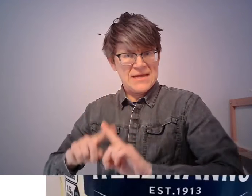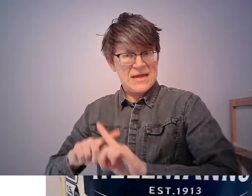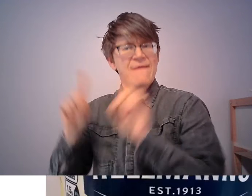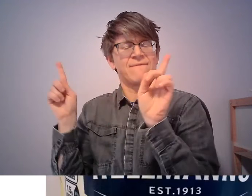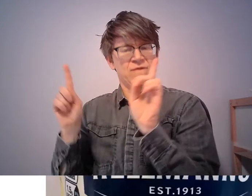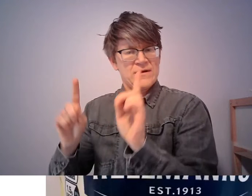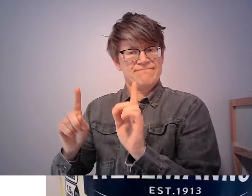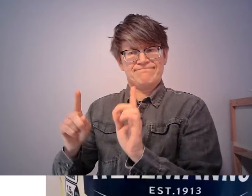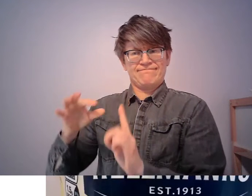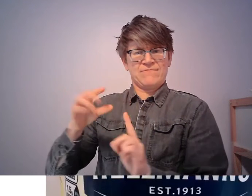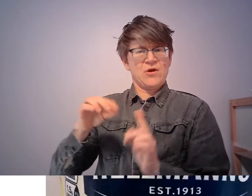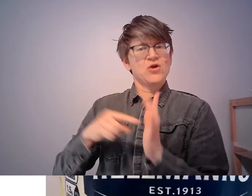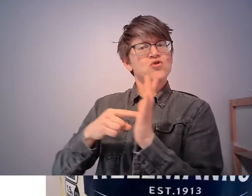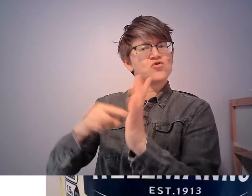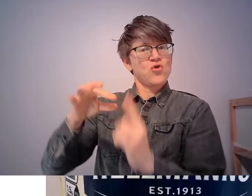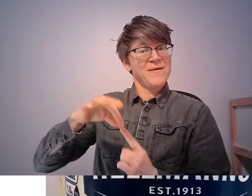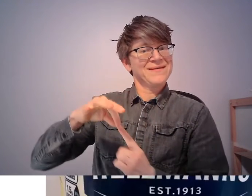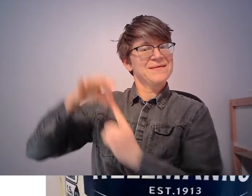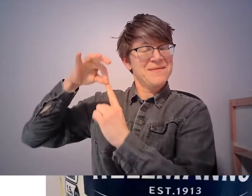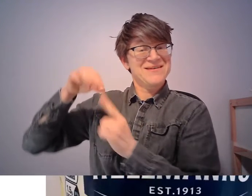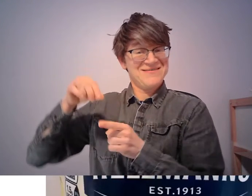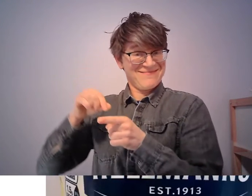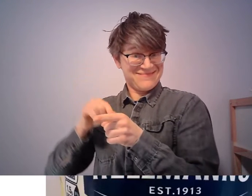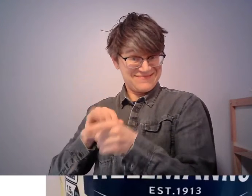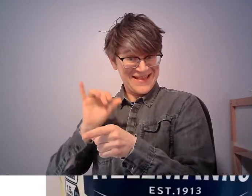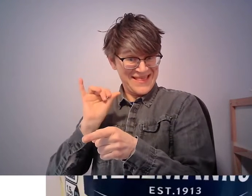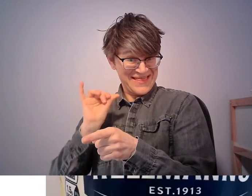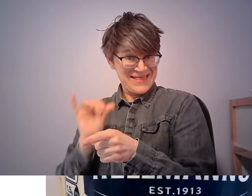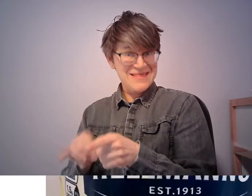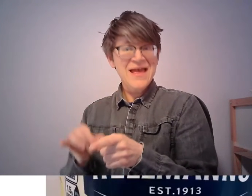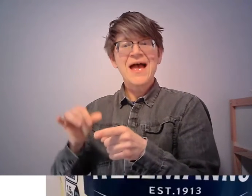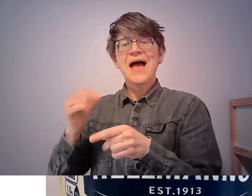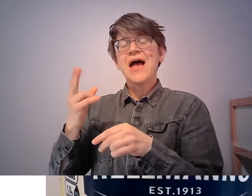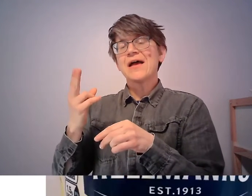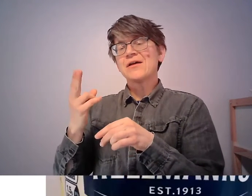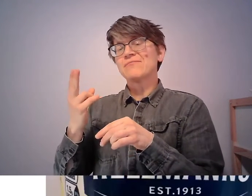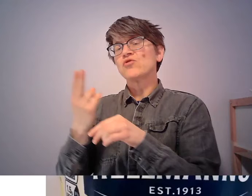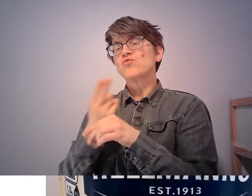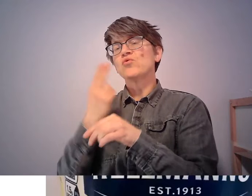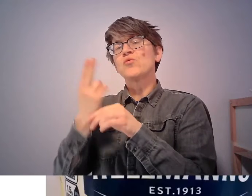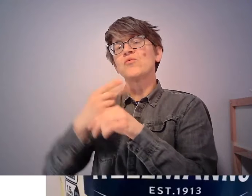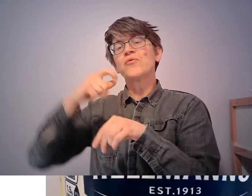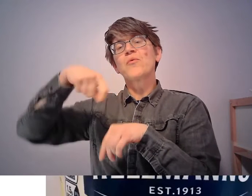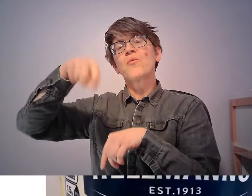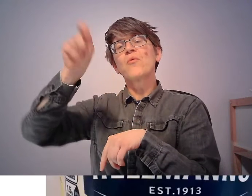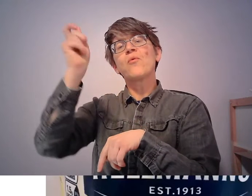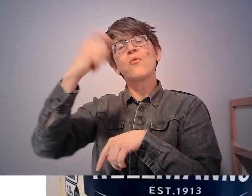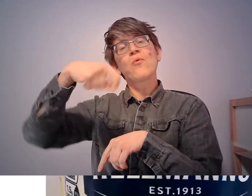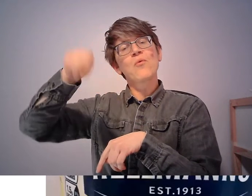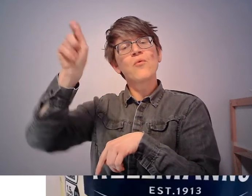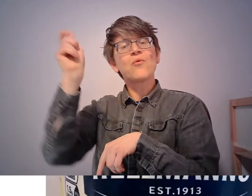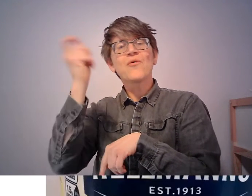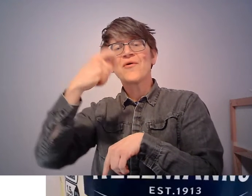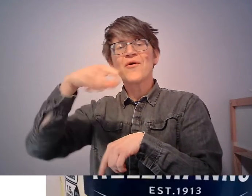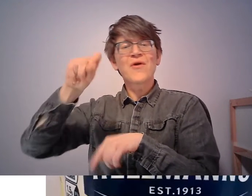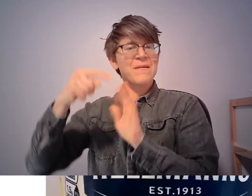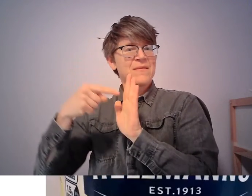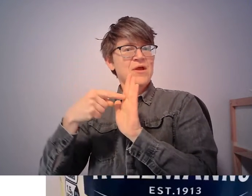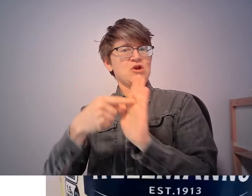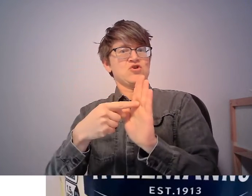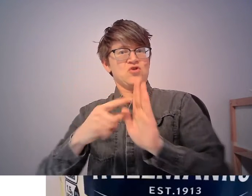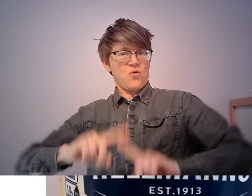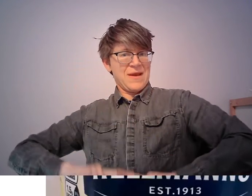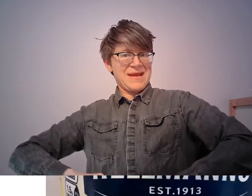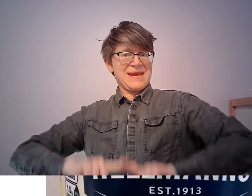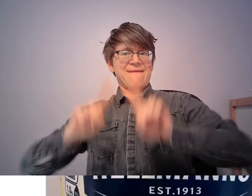mayo uses customized, unique, bold brush lettering to effectively communicate how it is different even before you